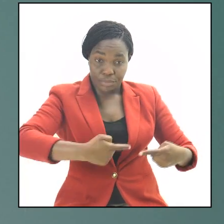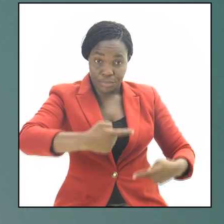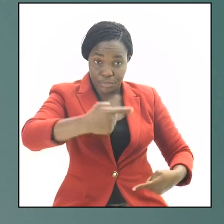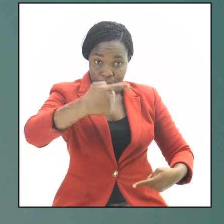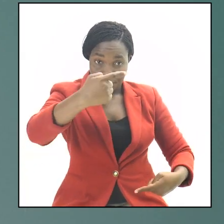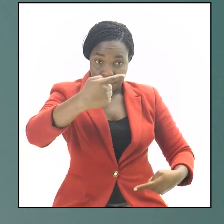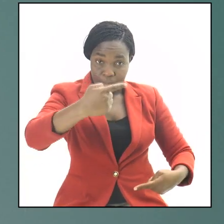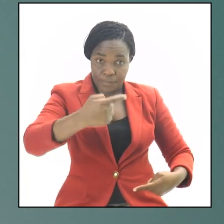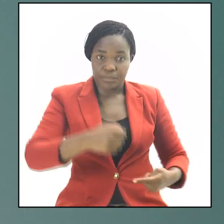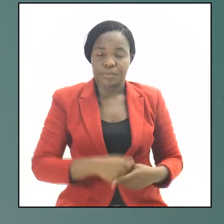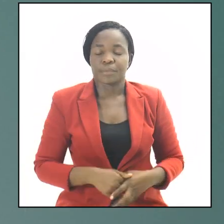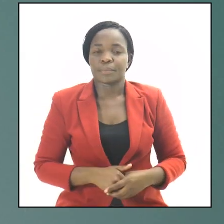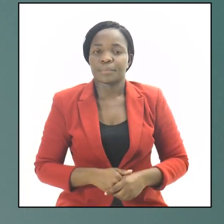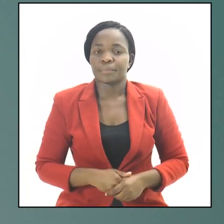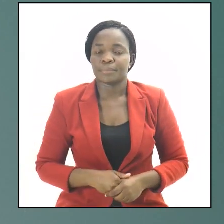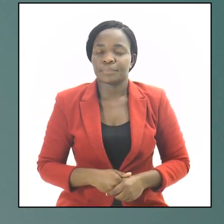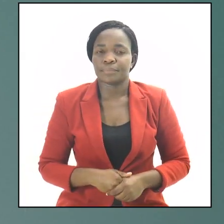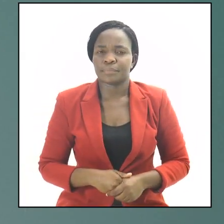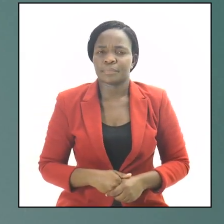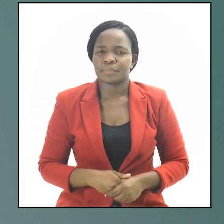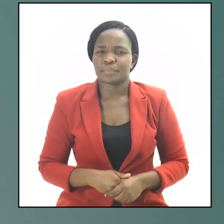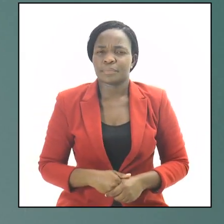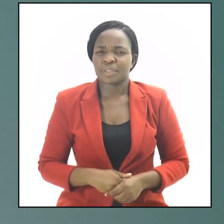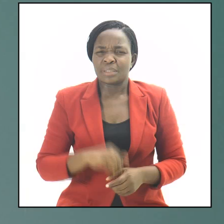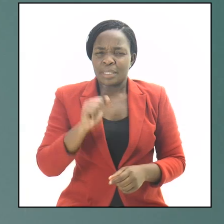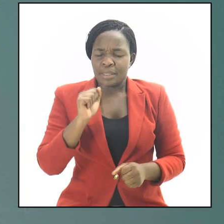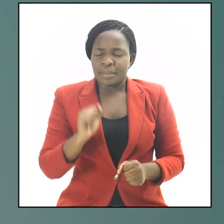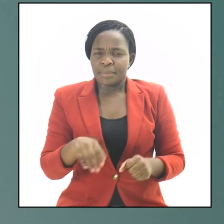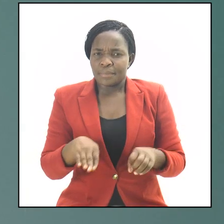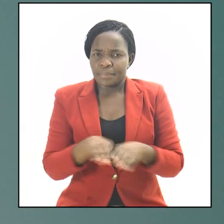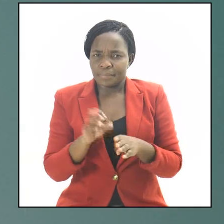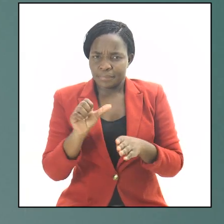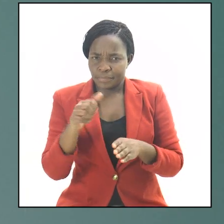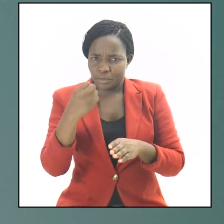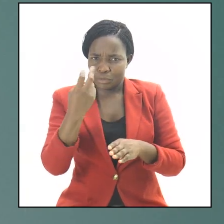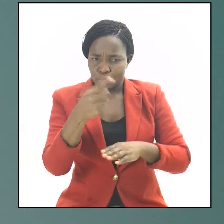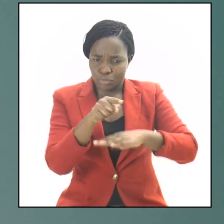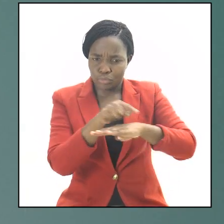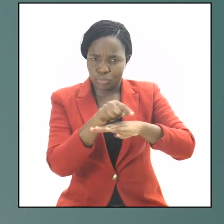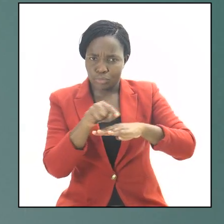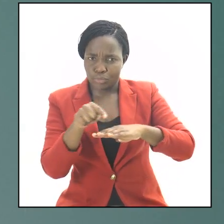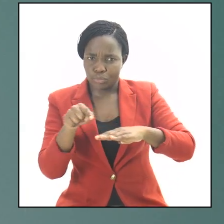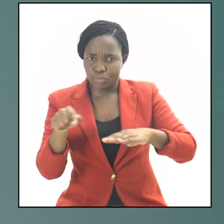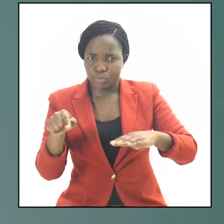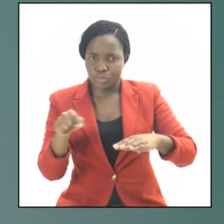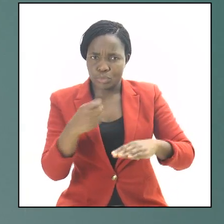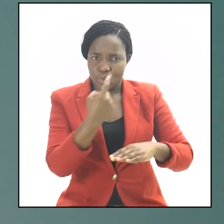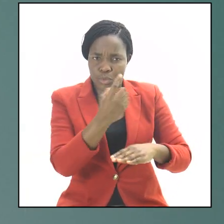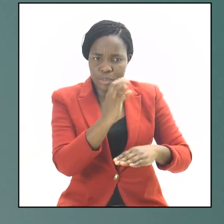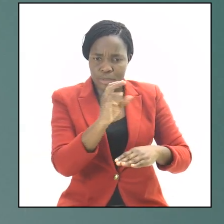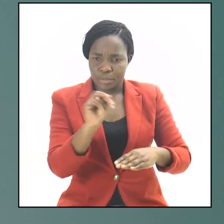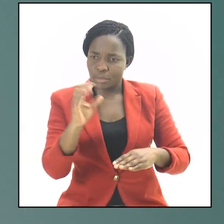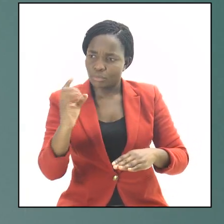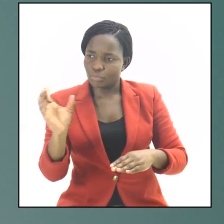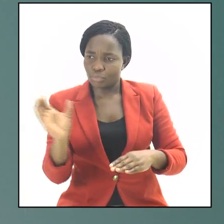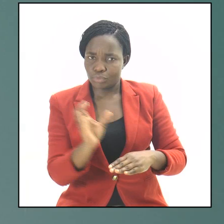1 centimeters. Let me just mark the other 2 lines in 1 centimeters.